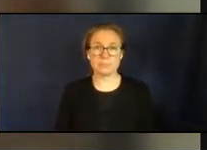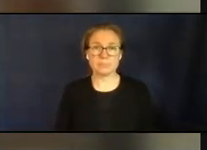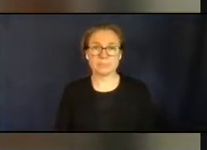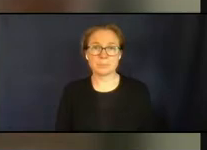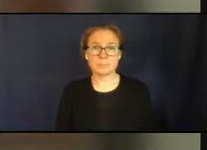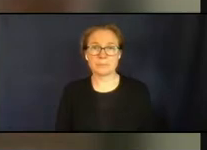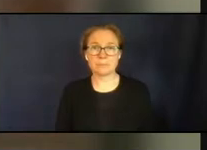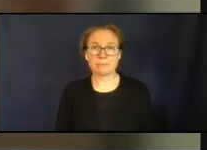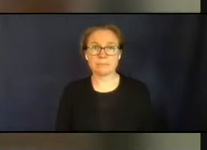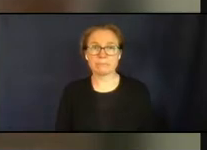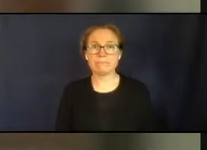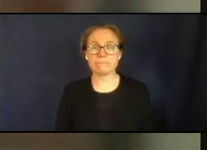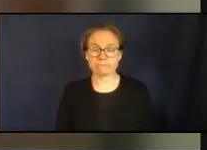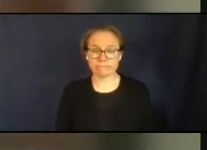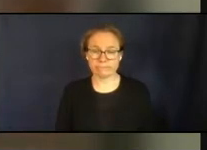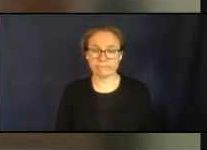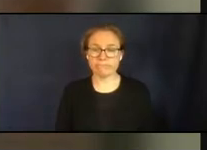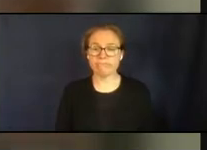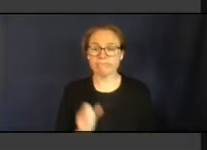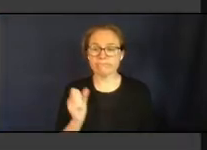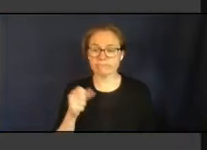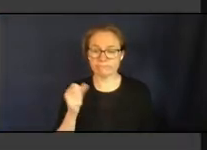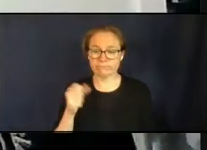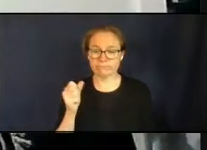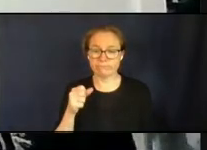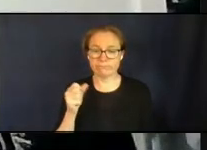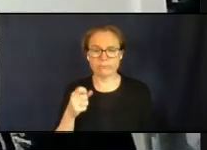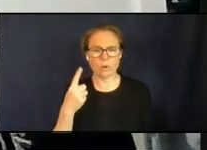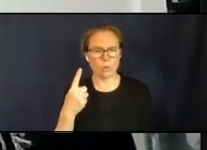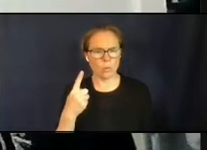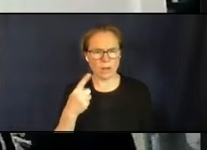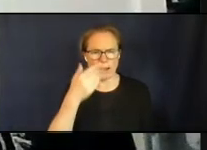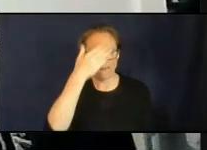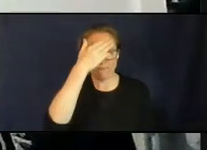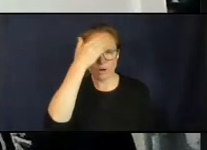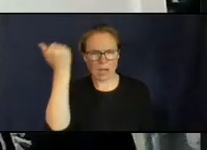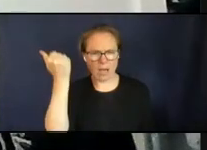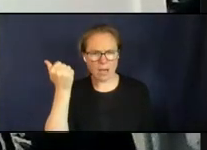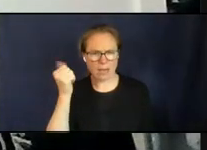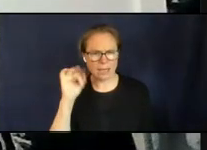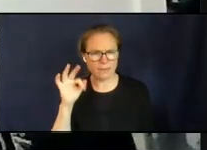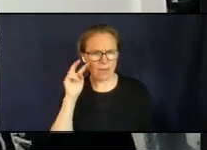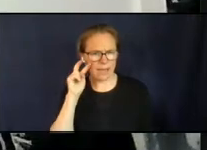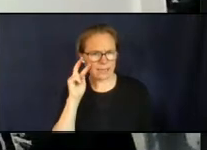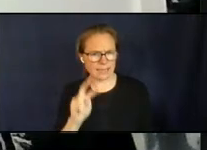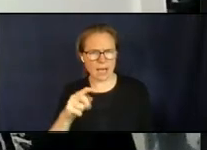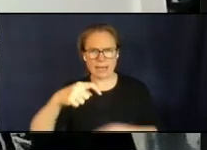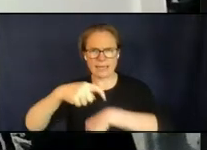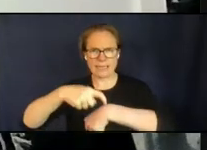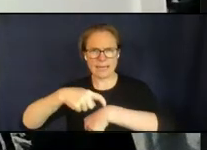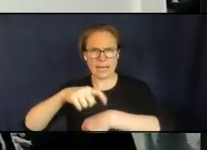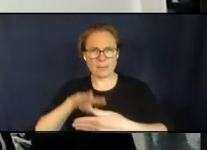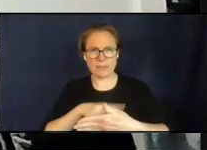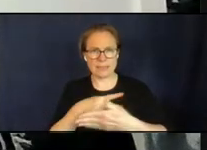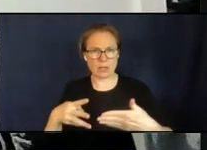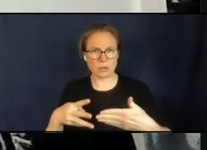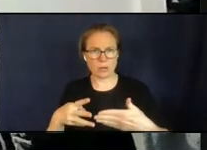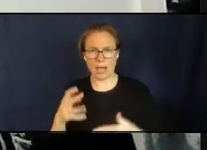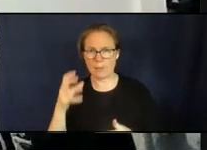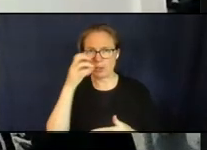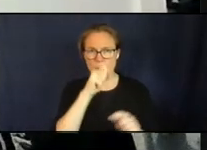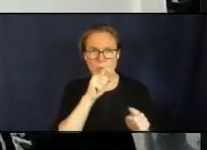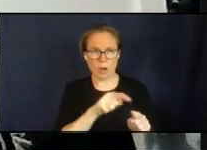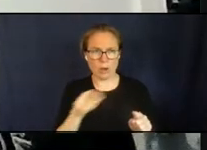Thanks. One thing I don't recall seeing in the presentation is timing, and I'm assuming all of these have different timing,